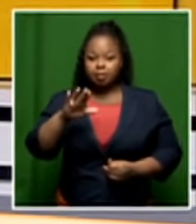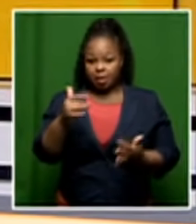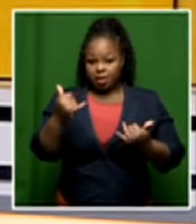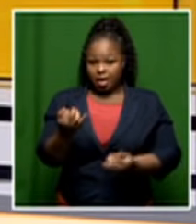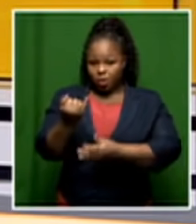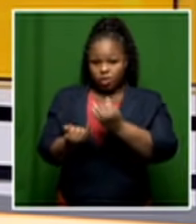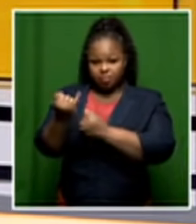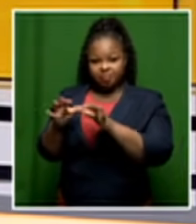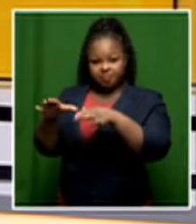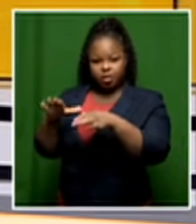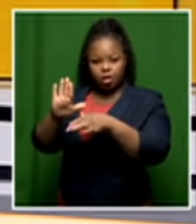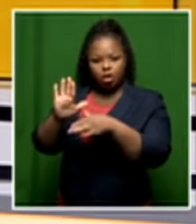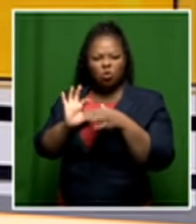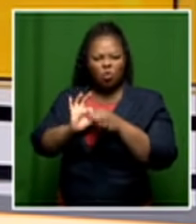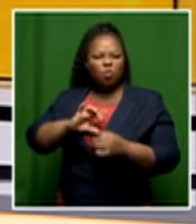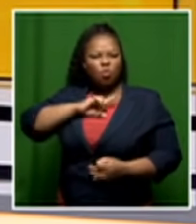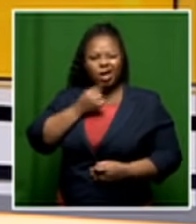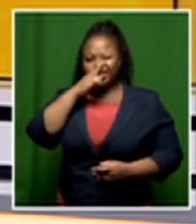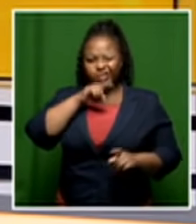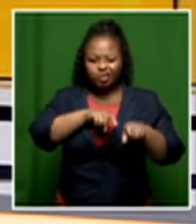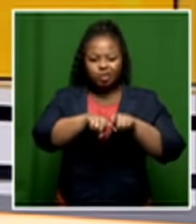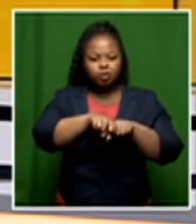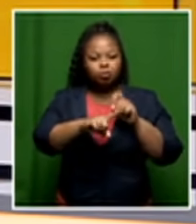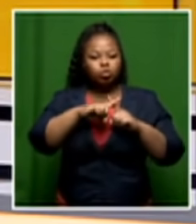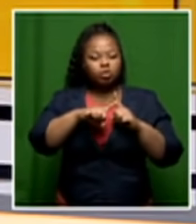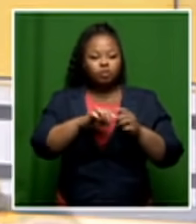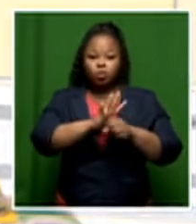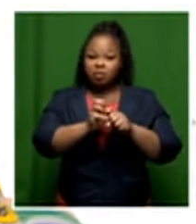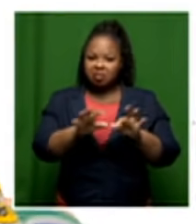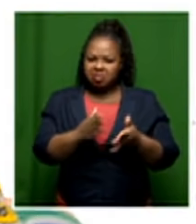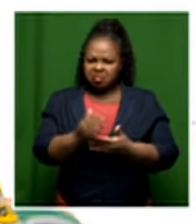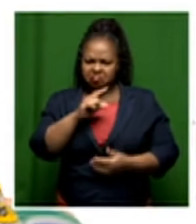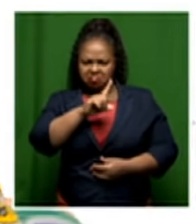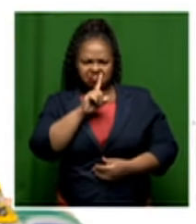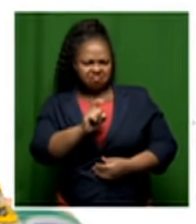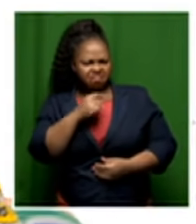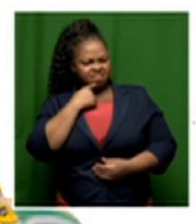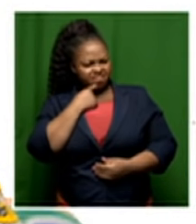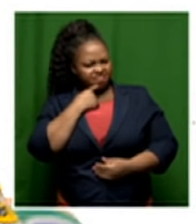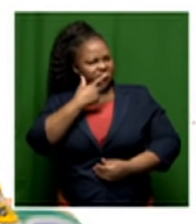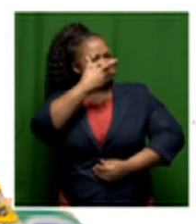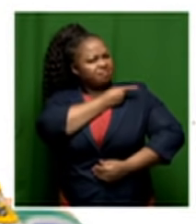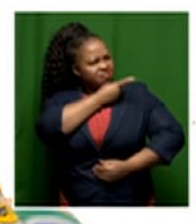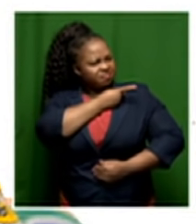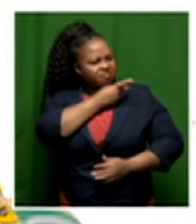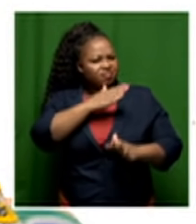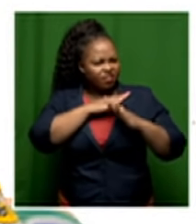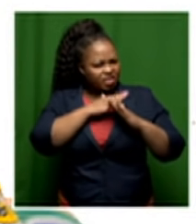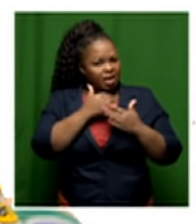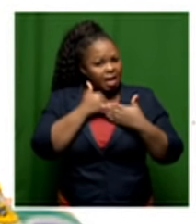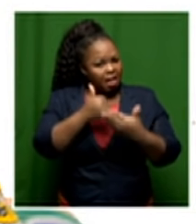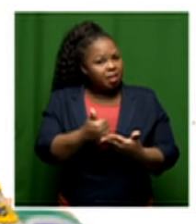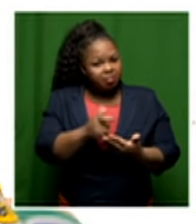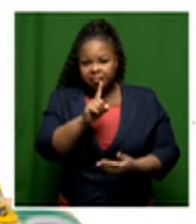in self-isolation at home after she tested positive for COVID-19, some have raised questions about the effectiveness of getting vaccinated